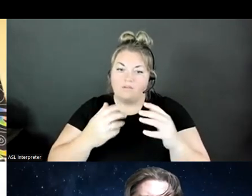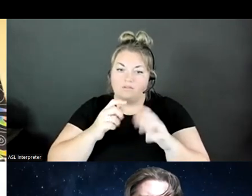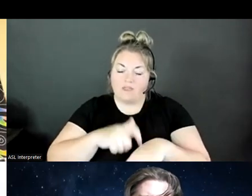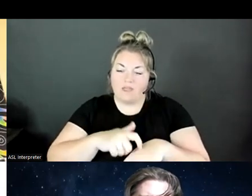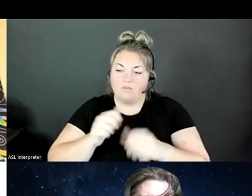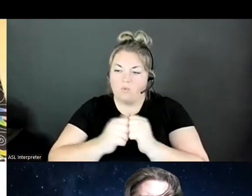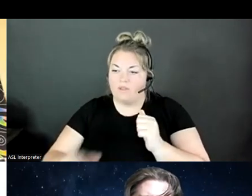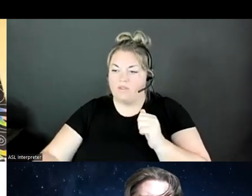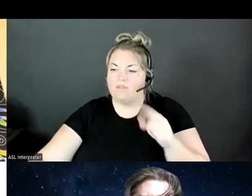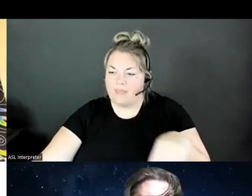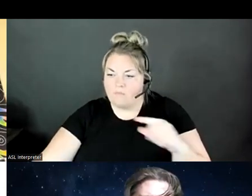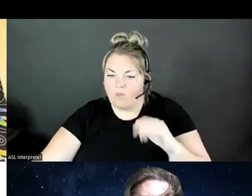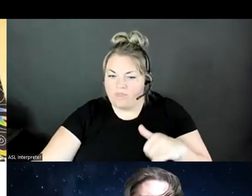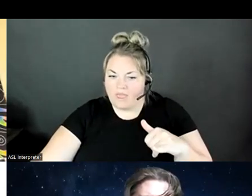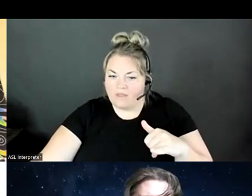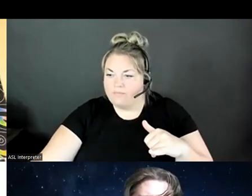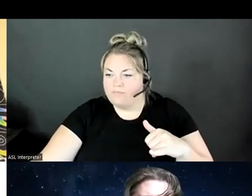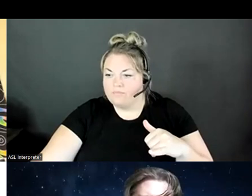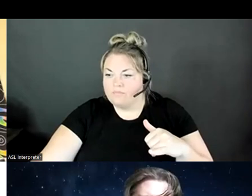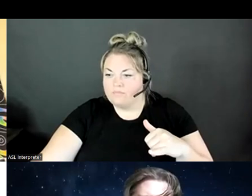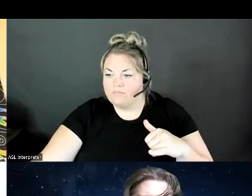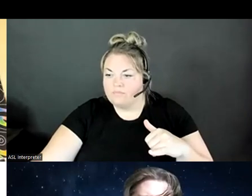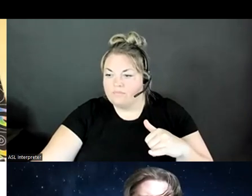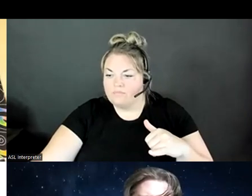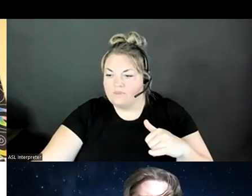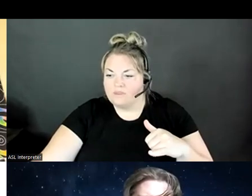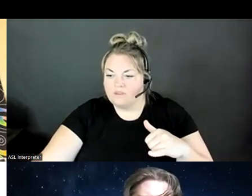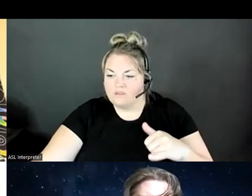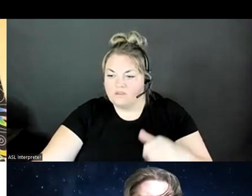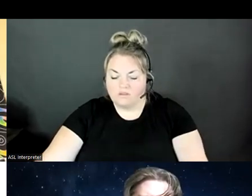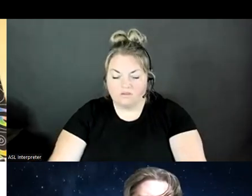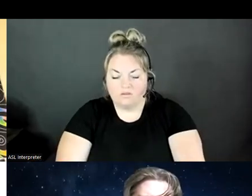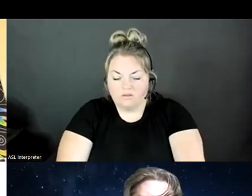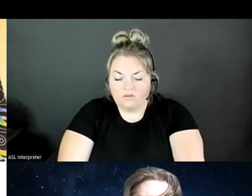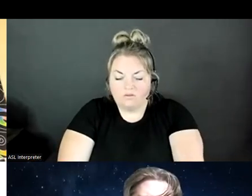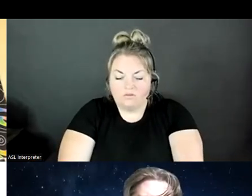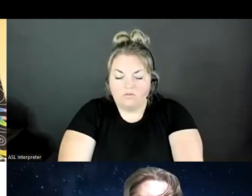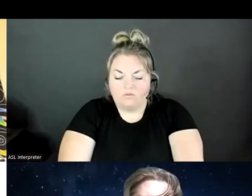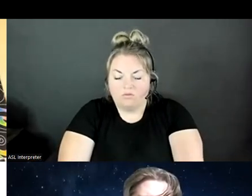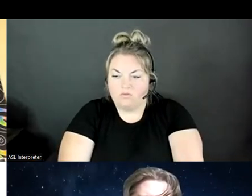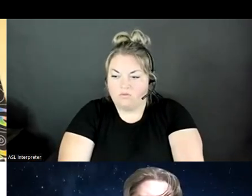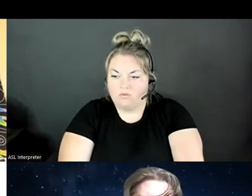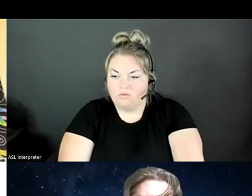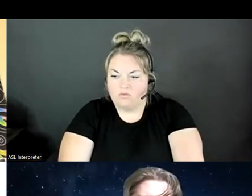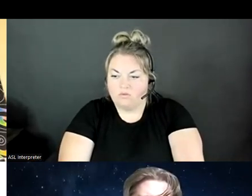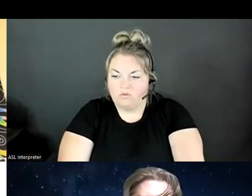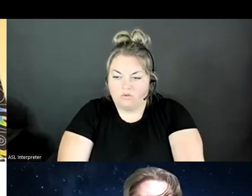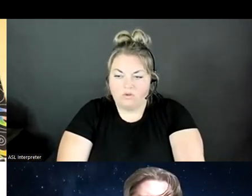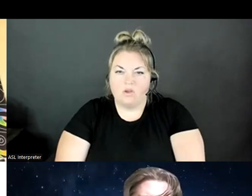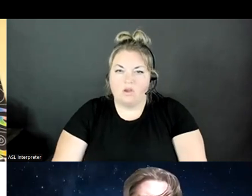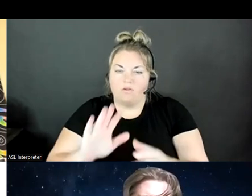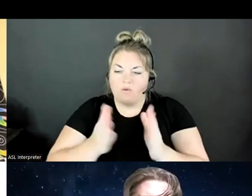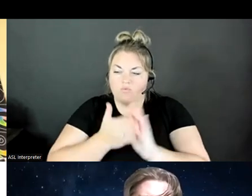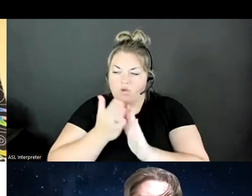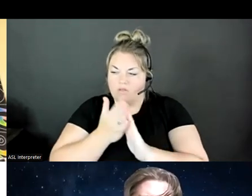on this, particularly Kristen Laura, who runs all of our technology, and a lot of